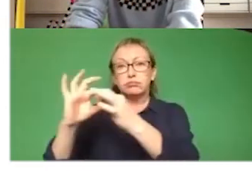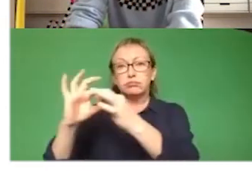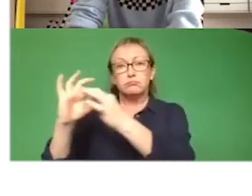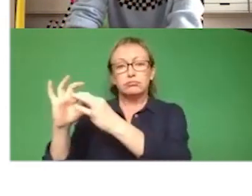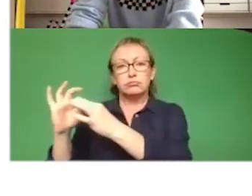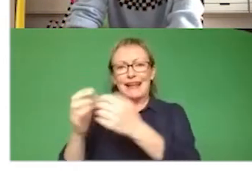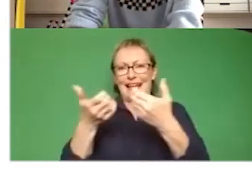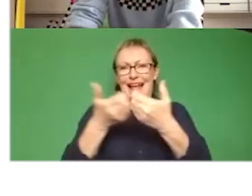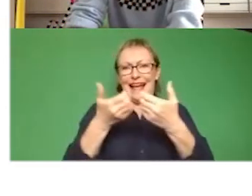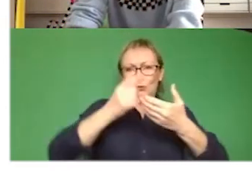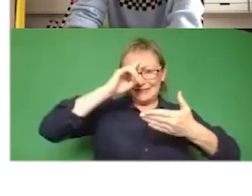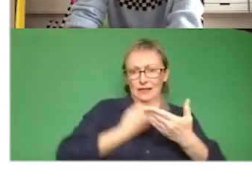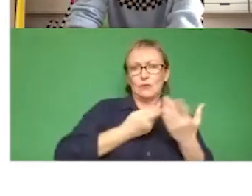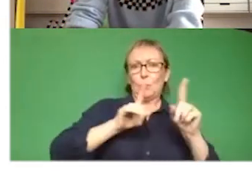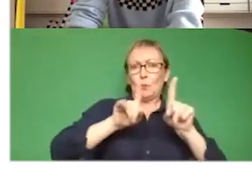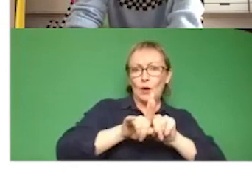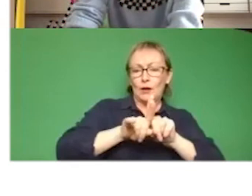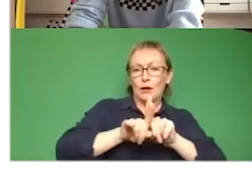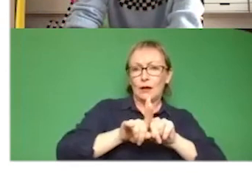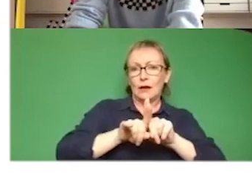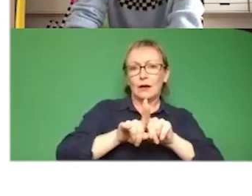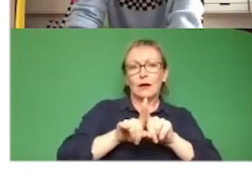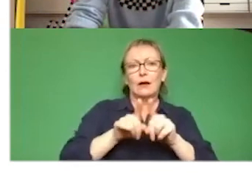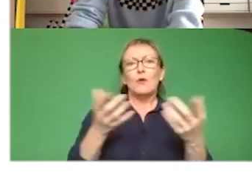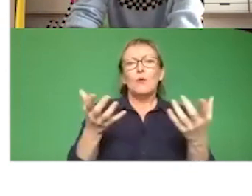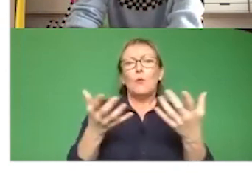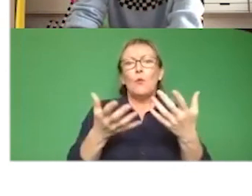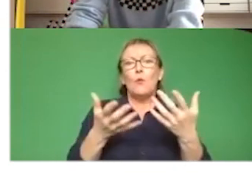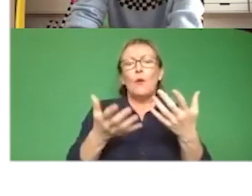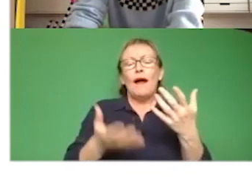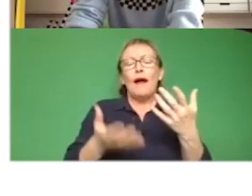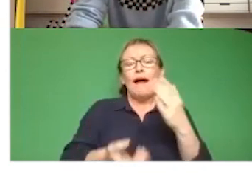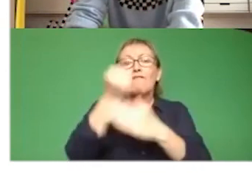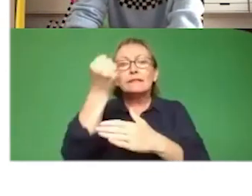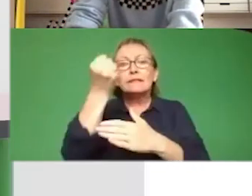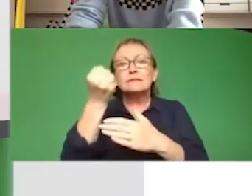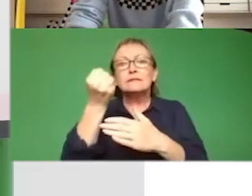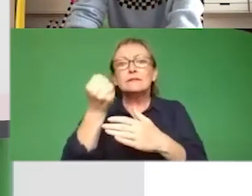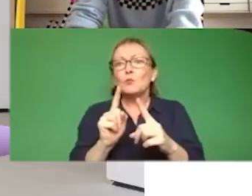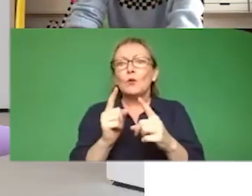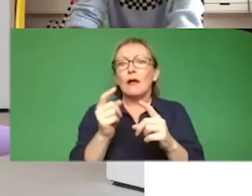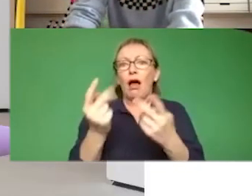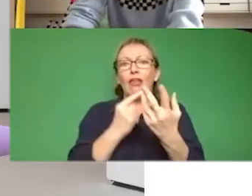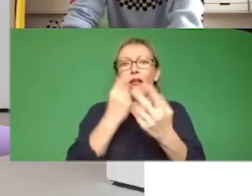who to collaborate with, or where do you usually kind of first discover their practices?